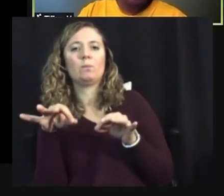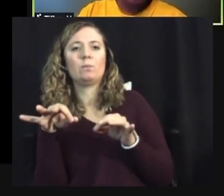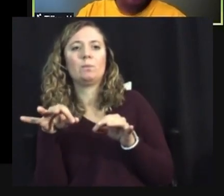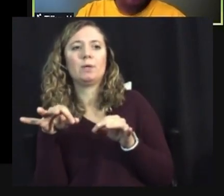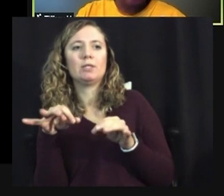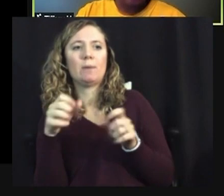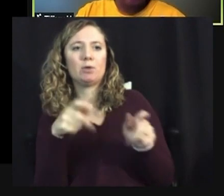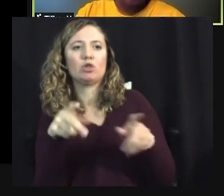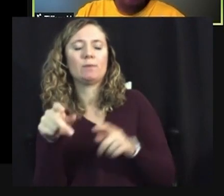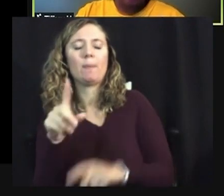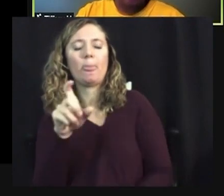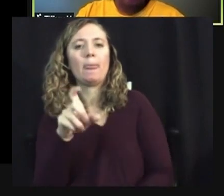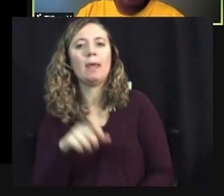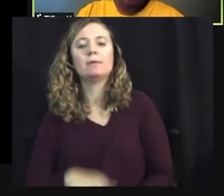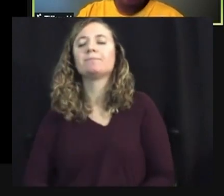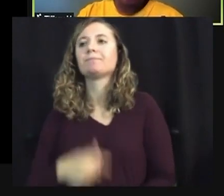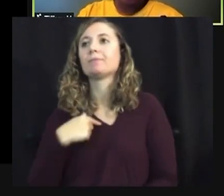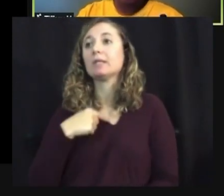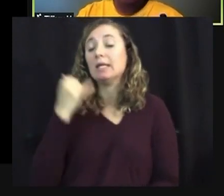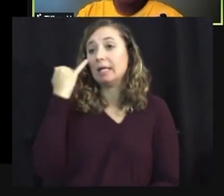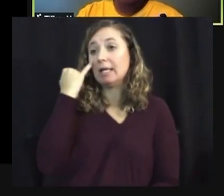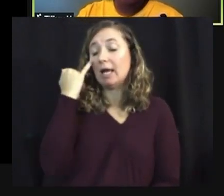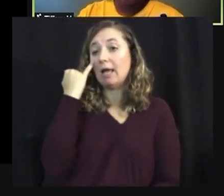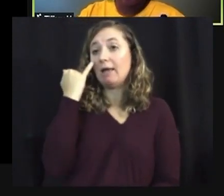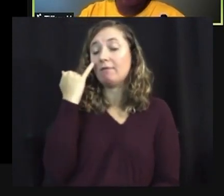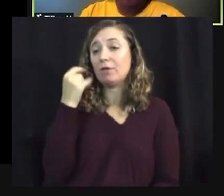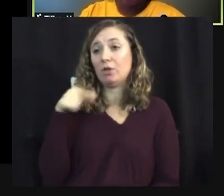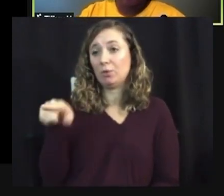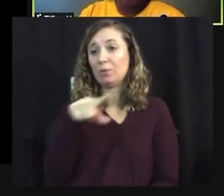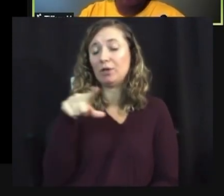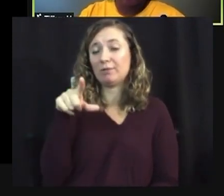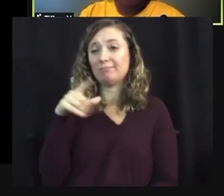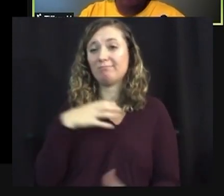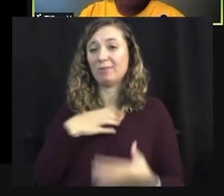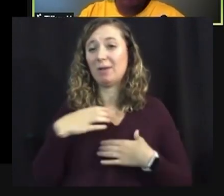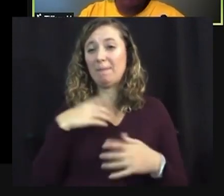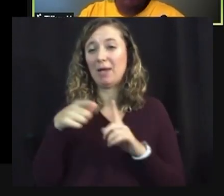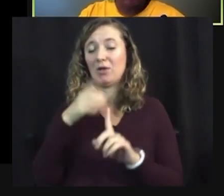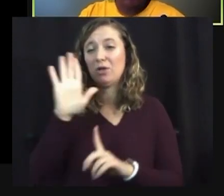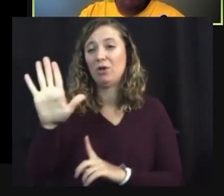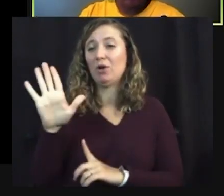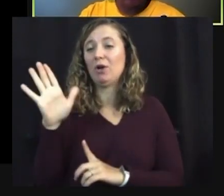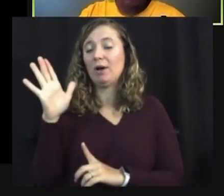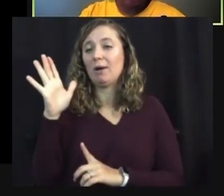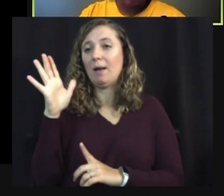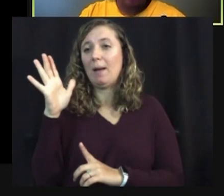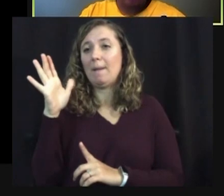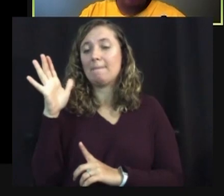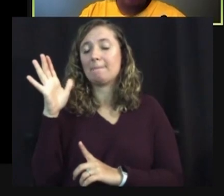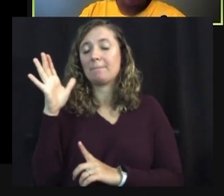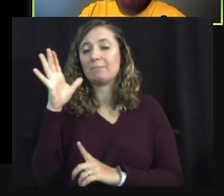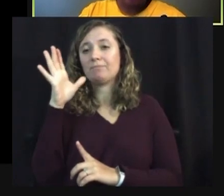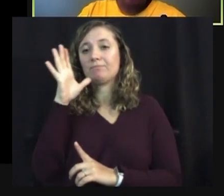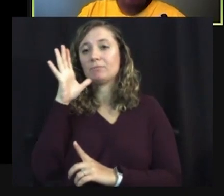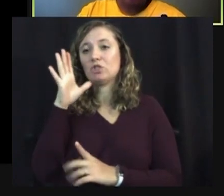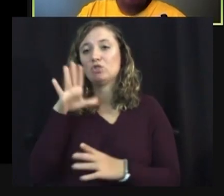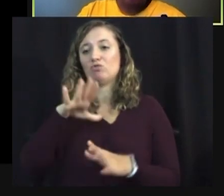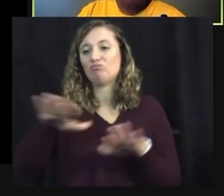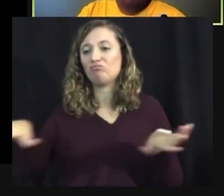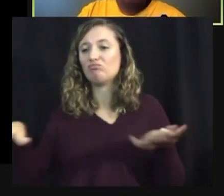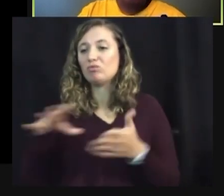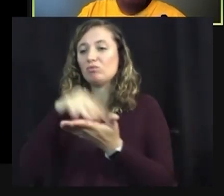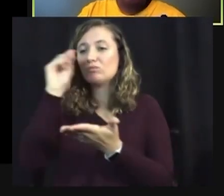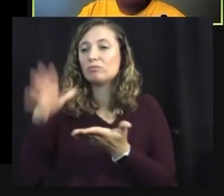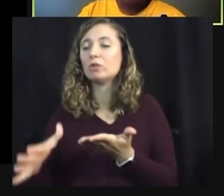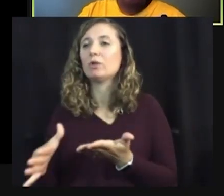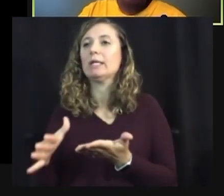I would advise anyone that is concerned about their students' language abilities, whether it be through speech or through